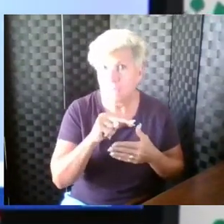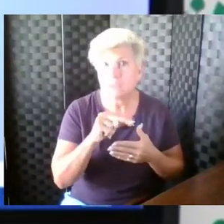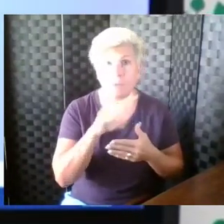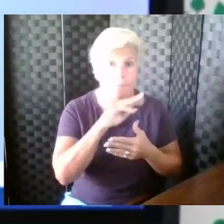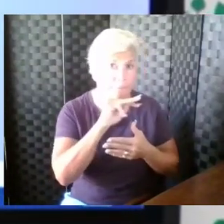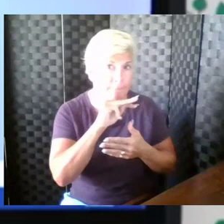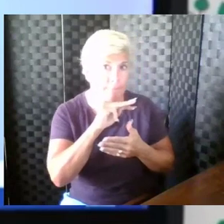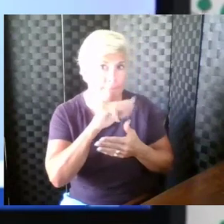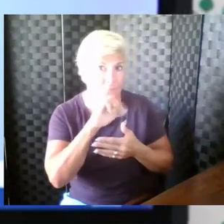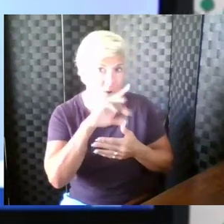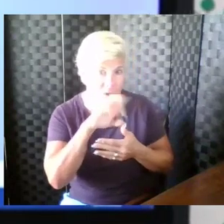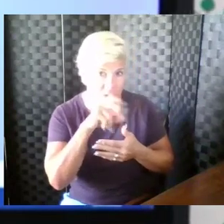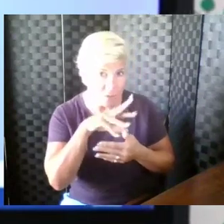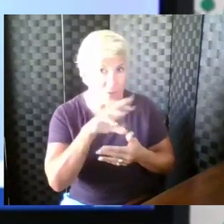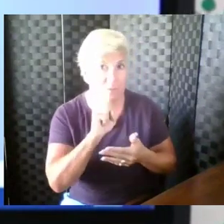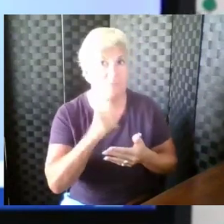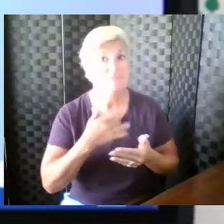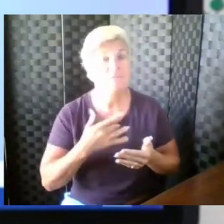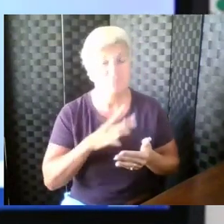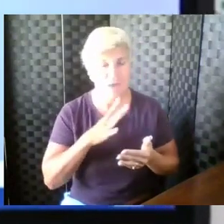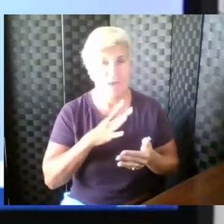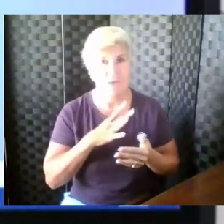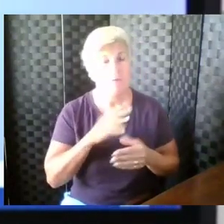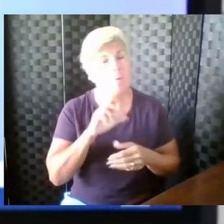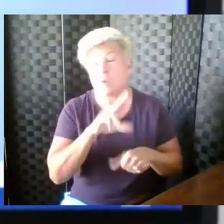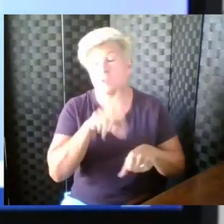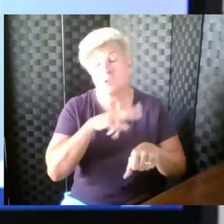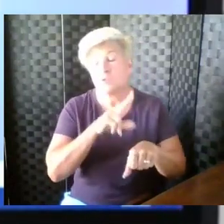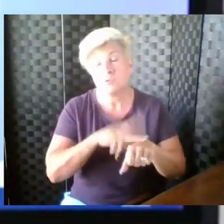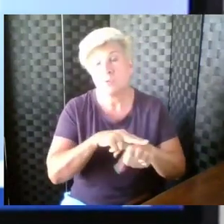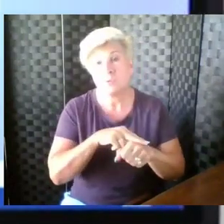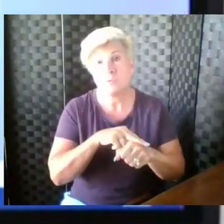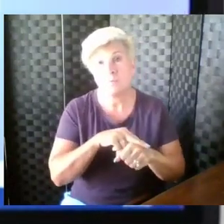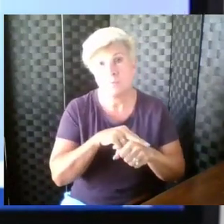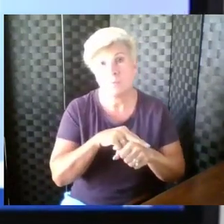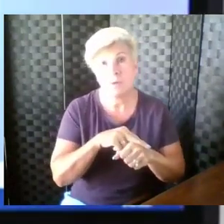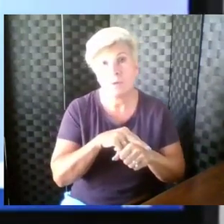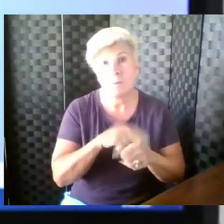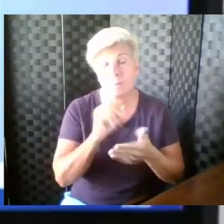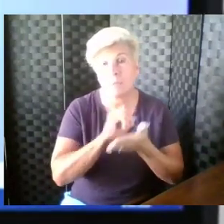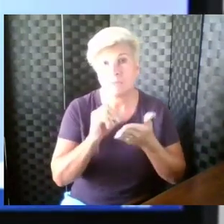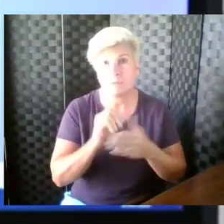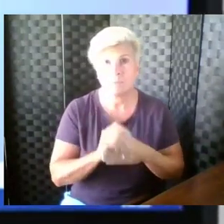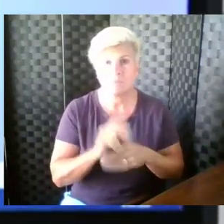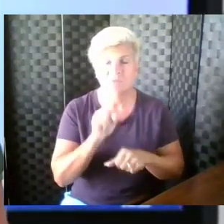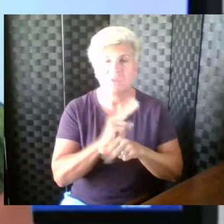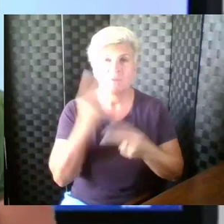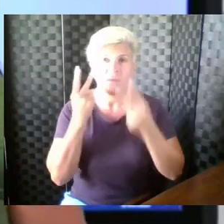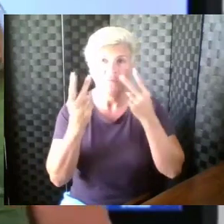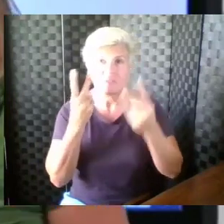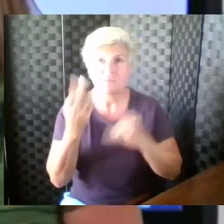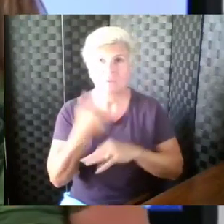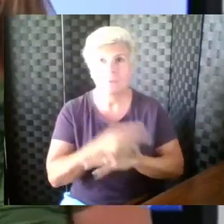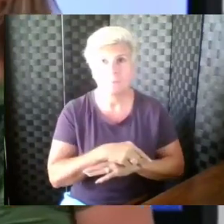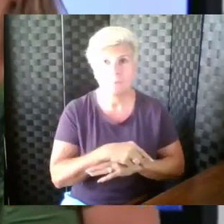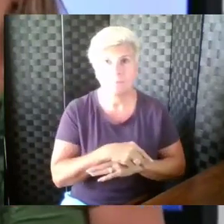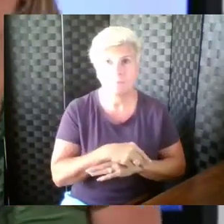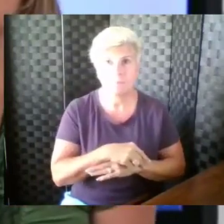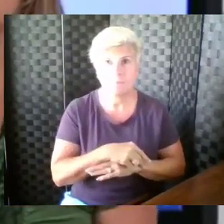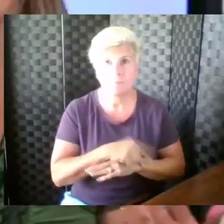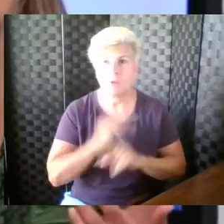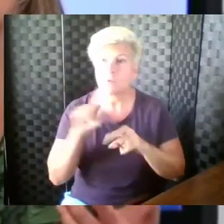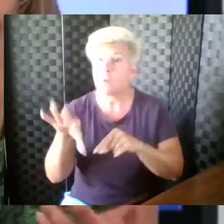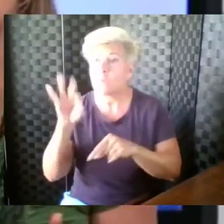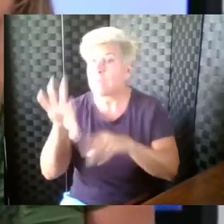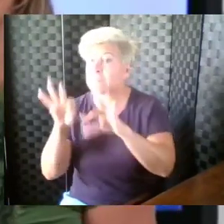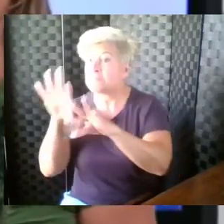if you don't have those either, we can use a regular pencil. We're just going to use it for visuals today. While you're gathering those few things, we're